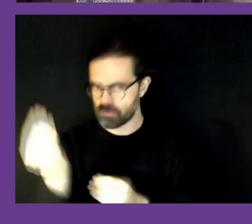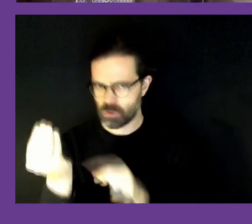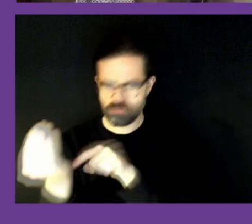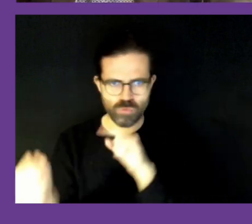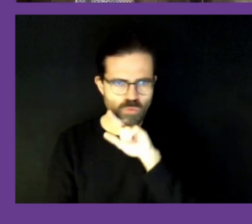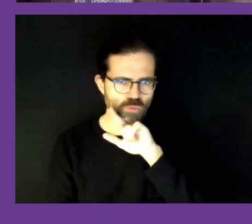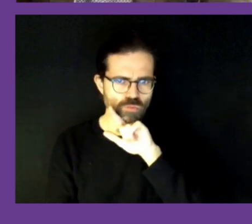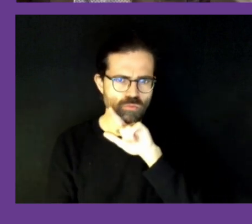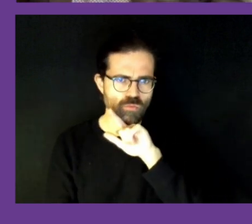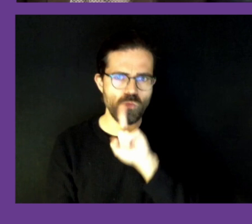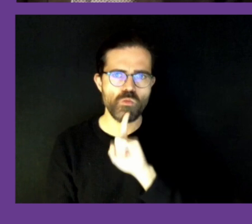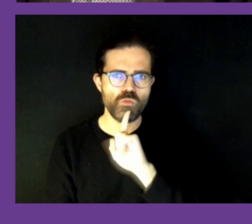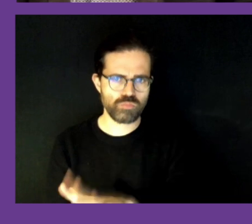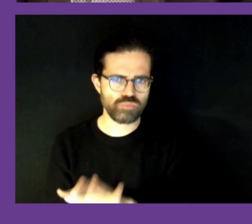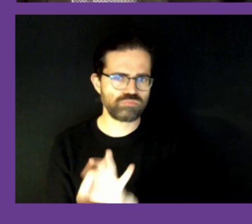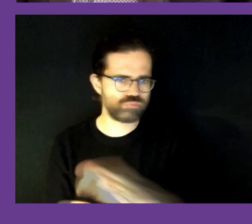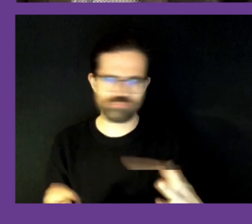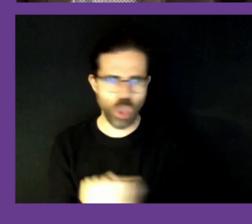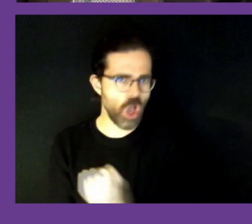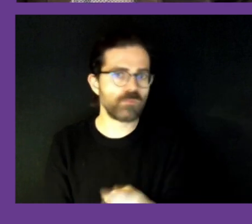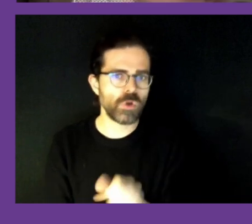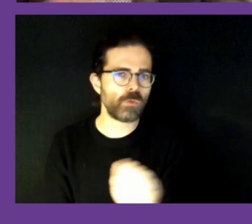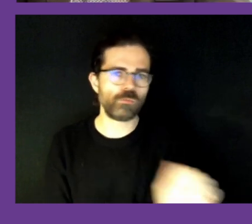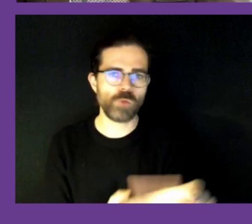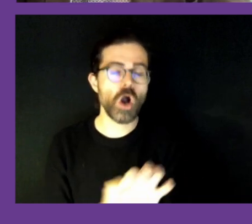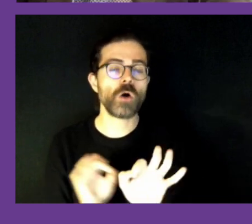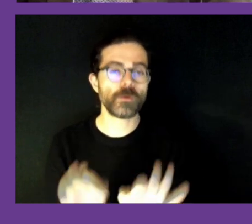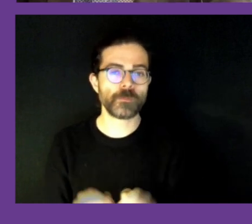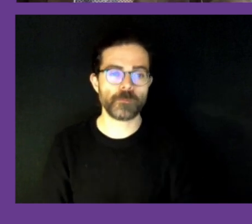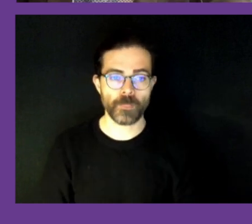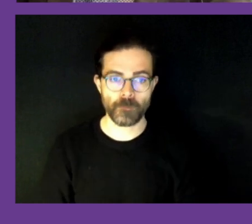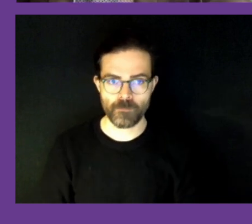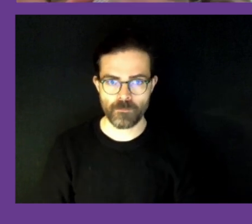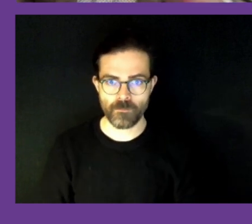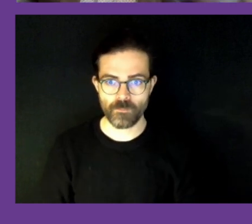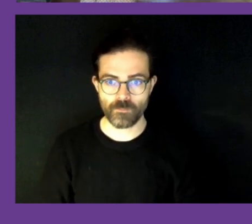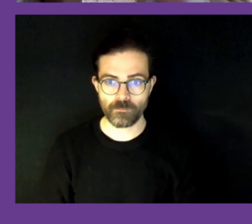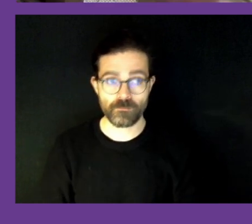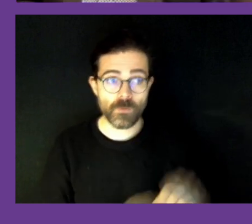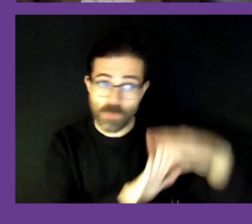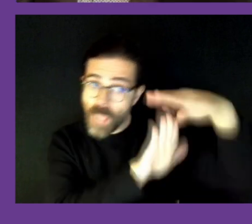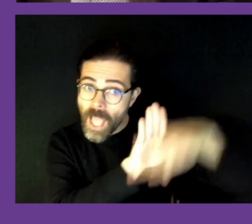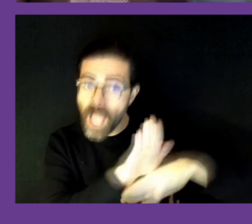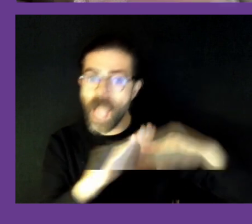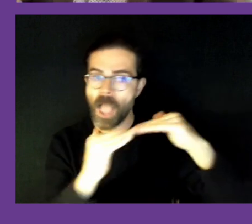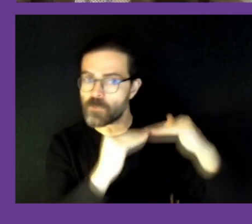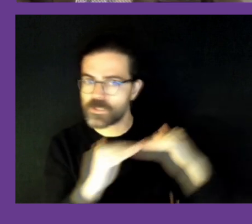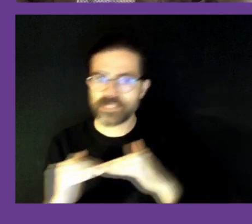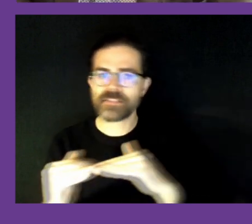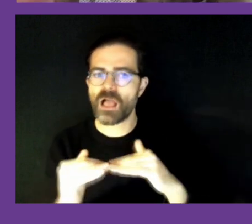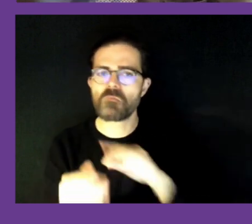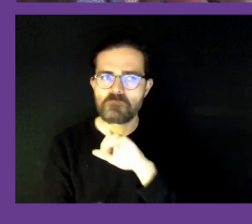fulfill the parts related to the regulation given in that harmonized standard. So there's a specific annex that